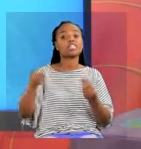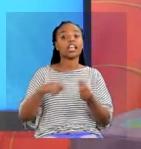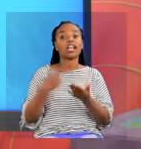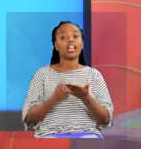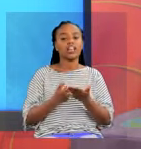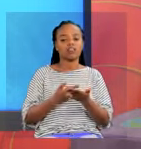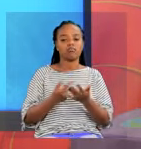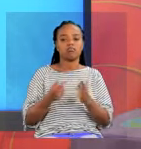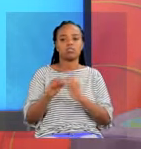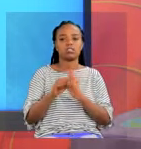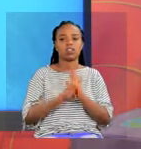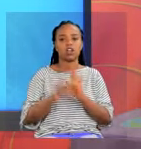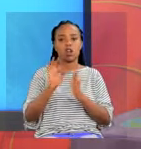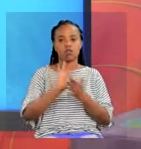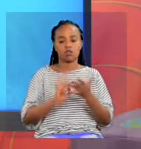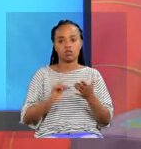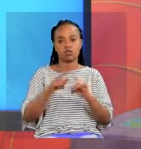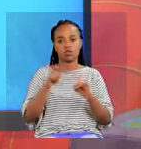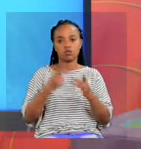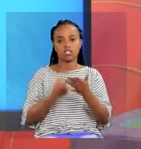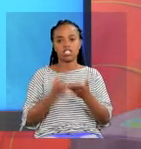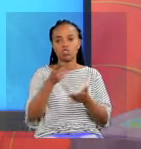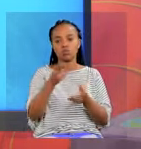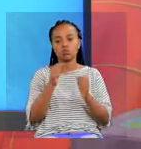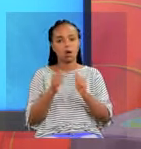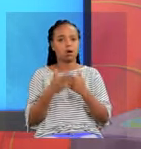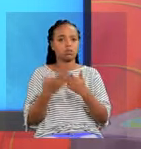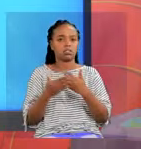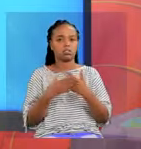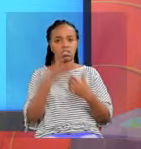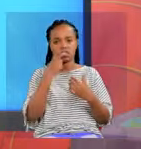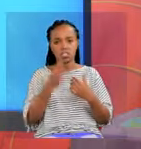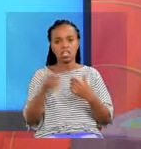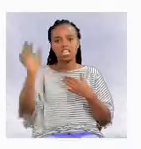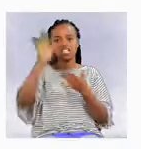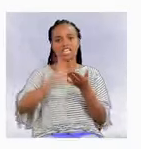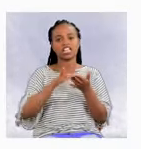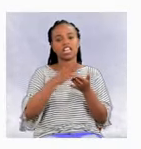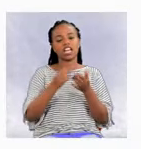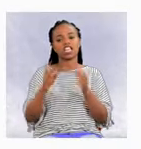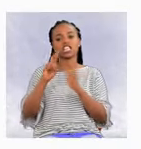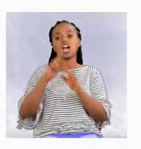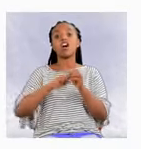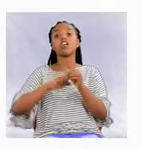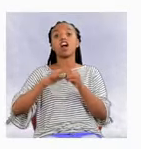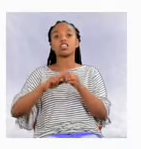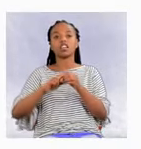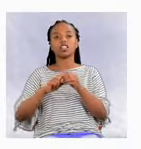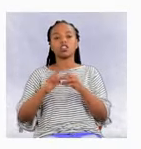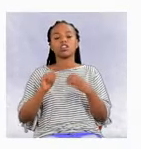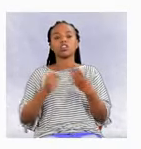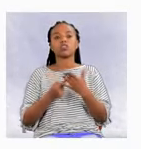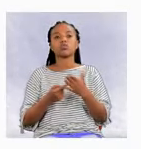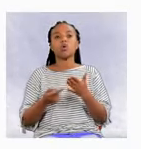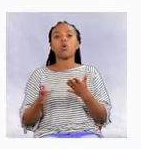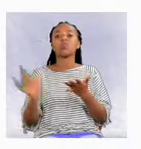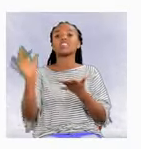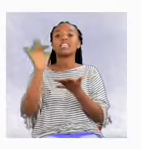standard form. So from this you can easily see the center and the radius. Therefore, the center